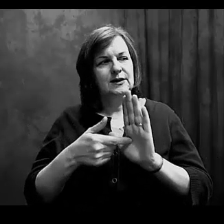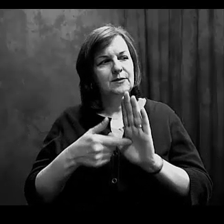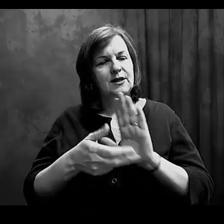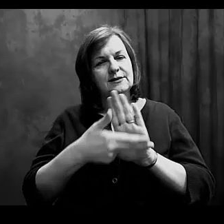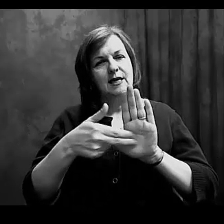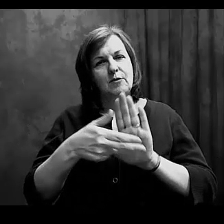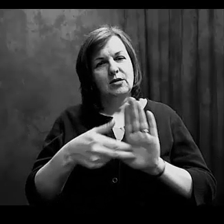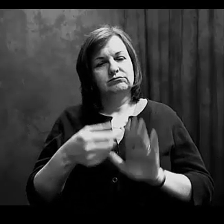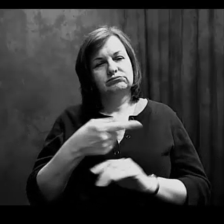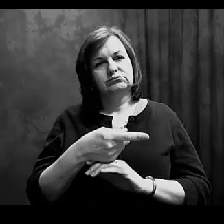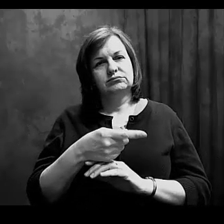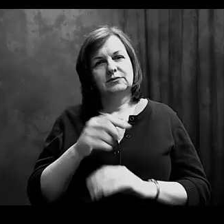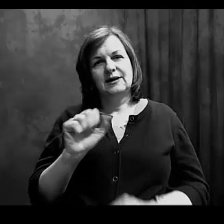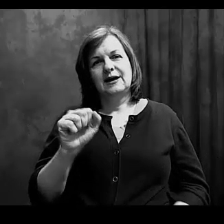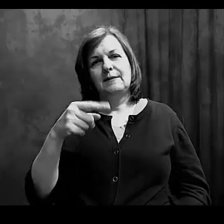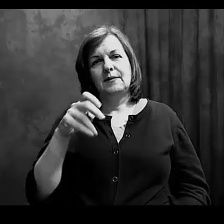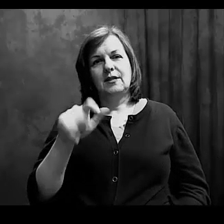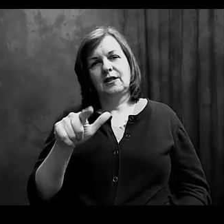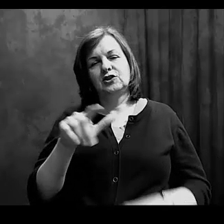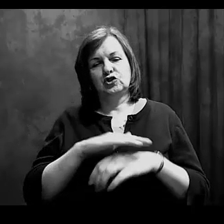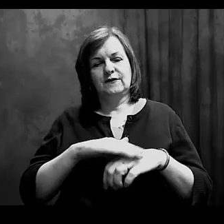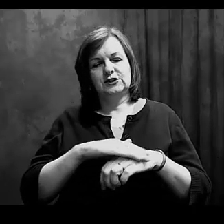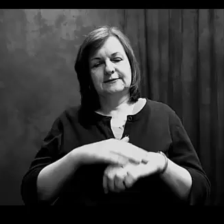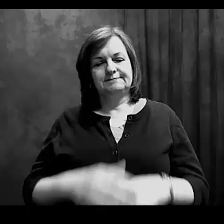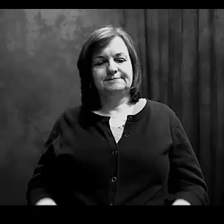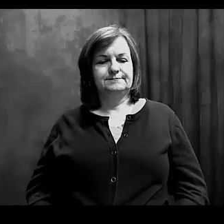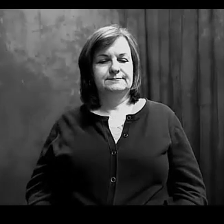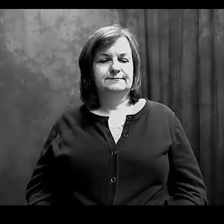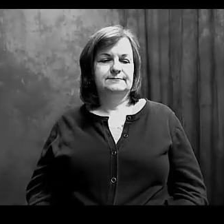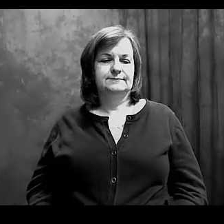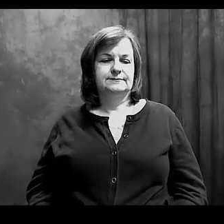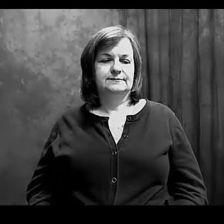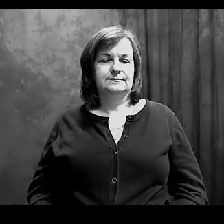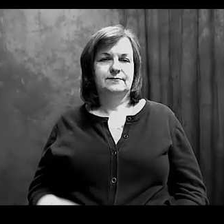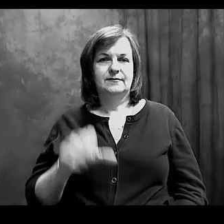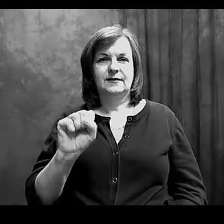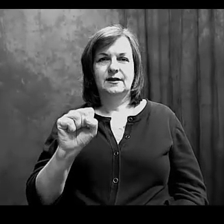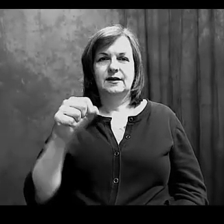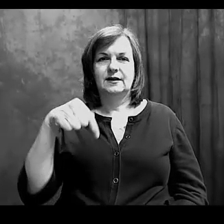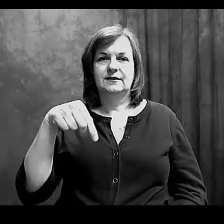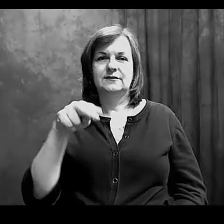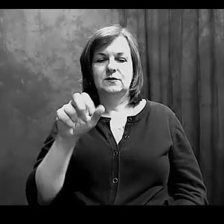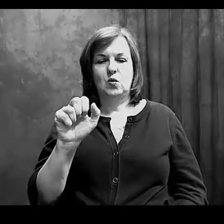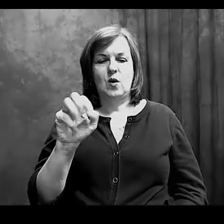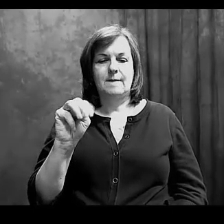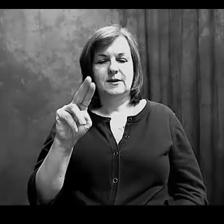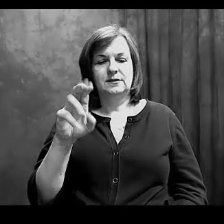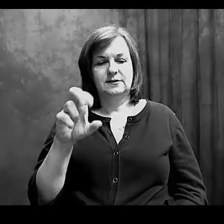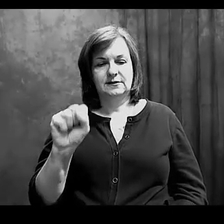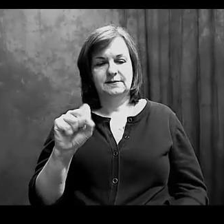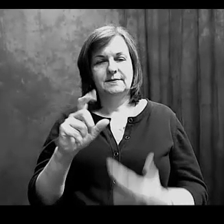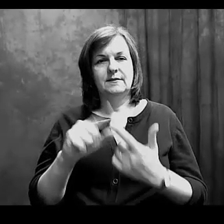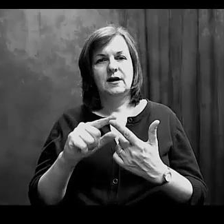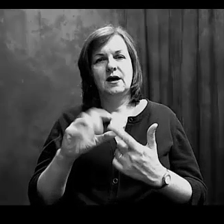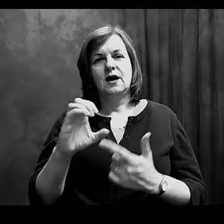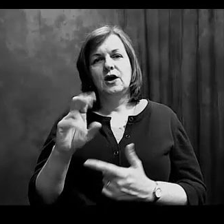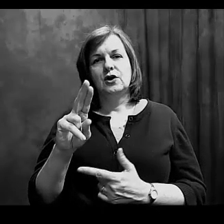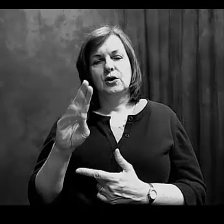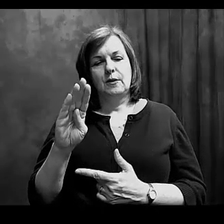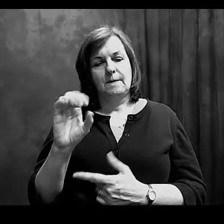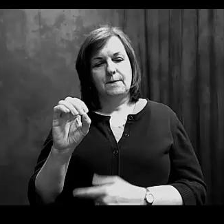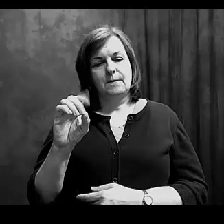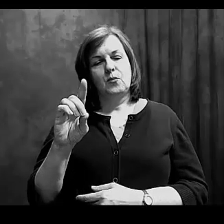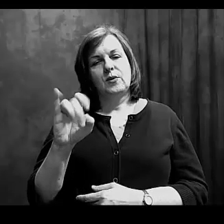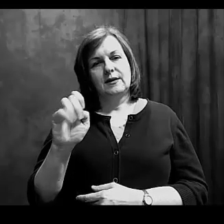here I've got it labeled for you as the apical surface. So here are squamous cells,